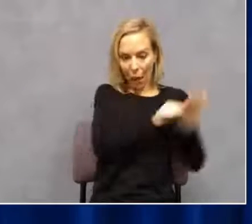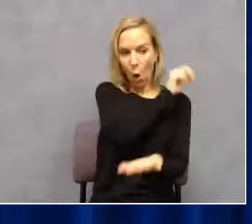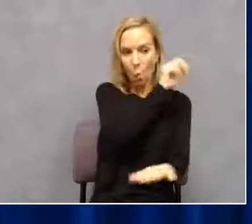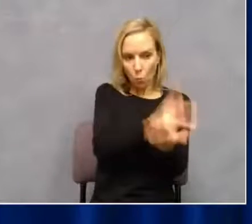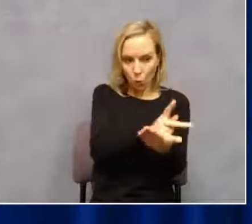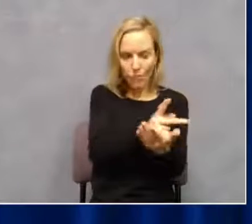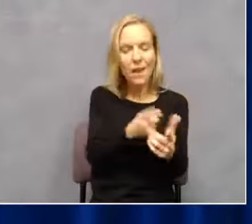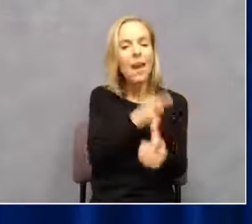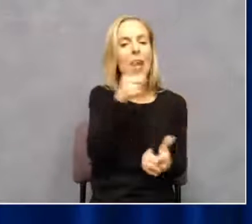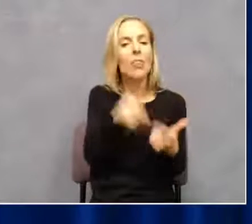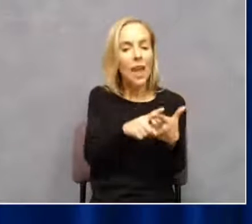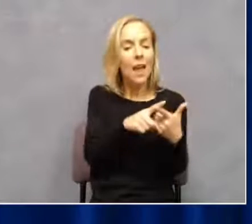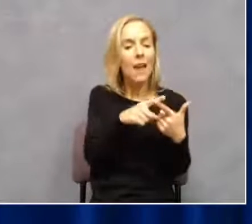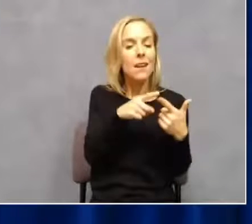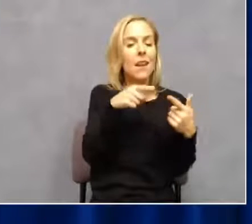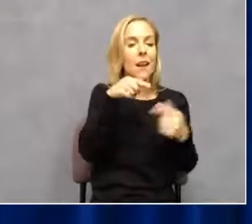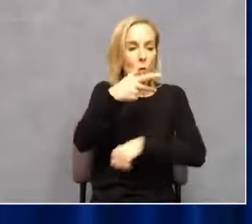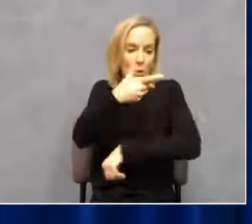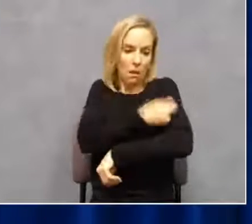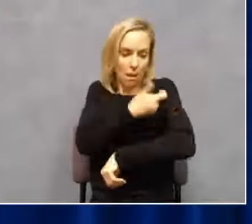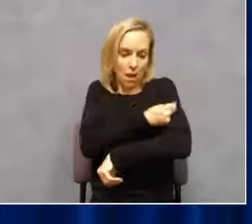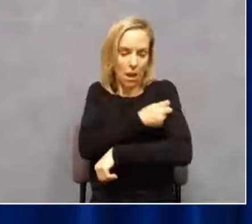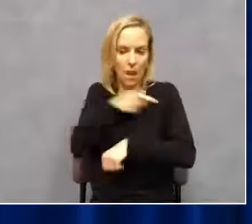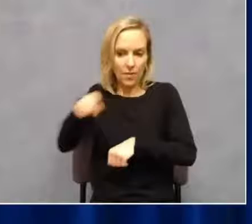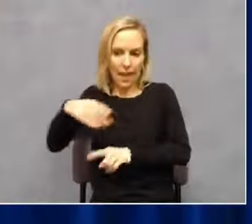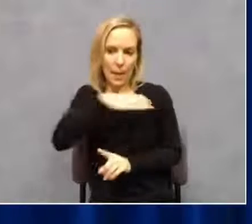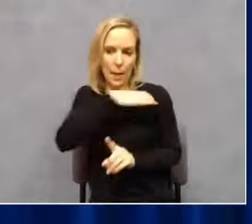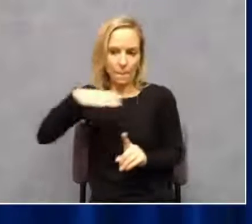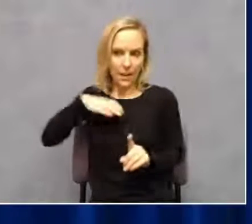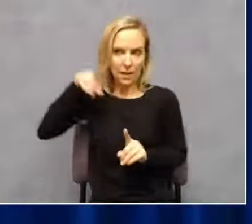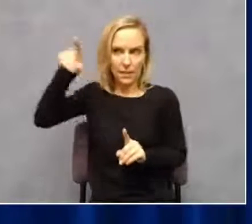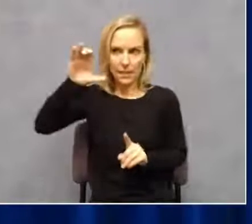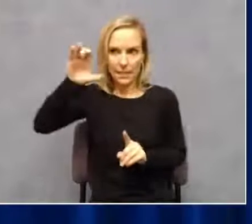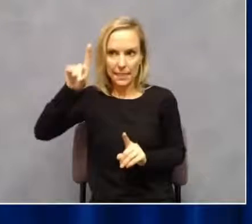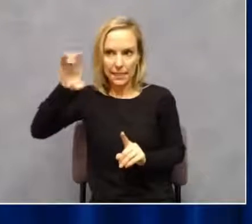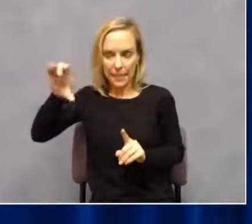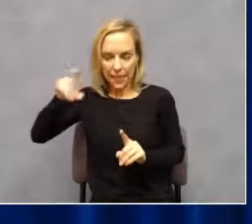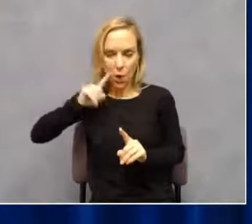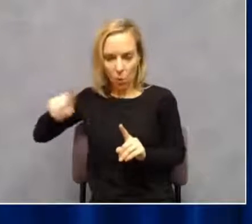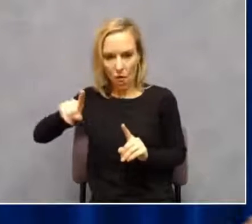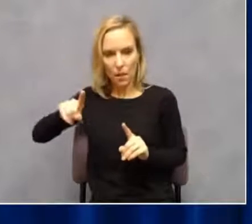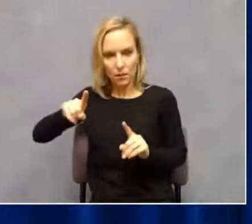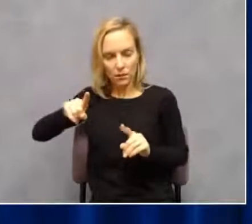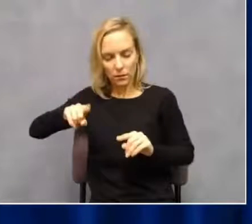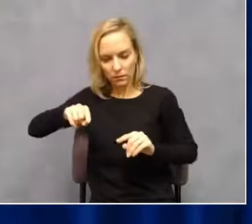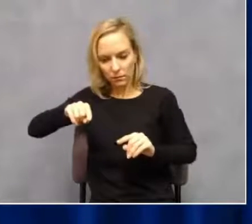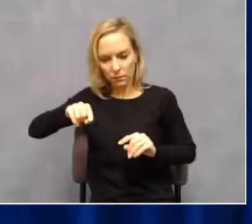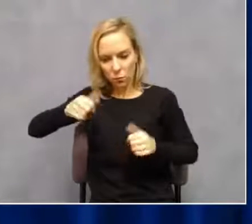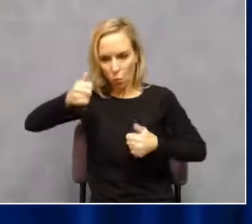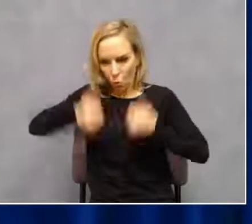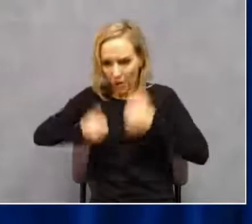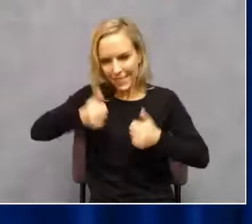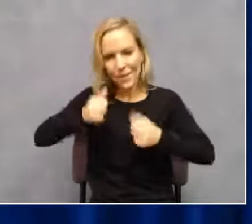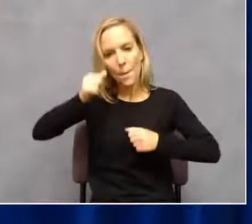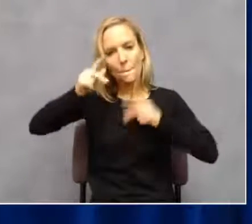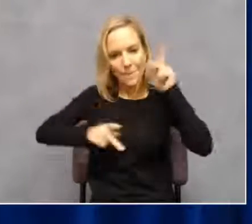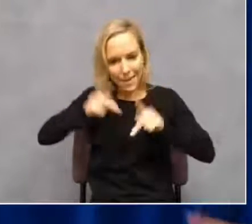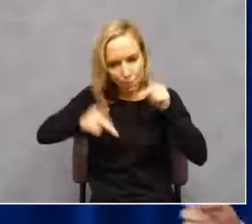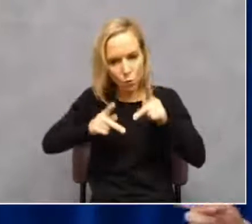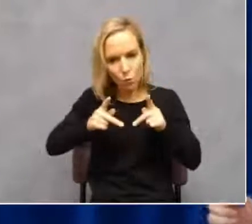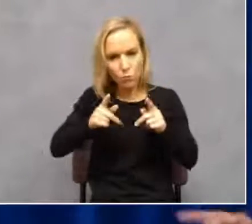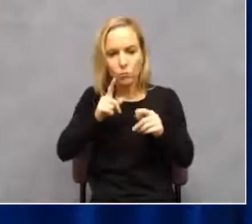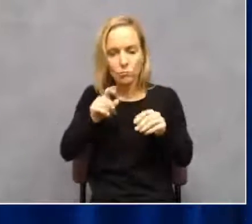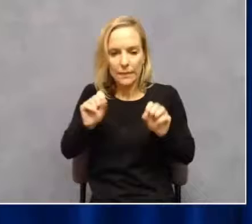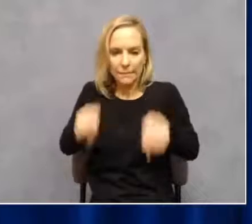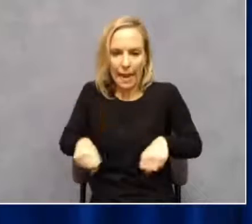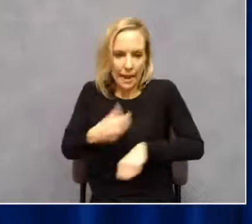advisory committee on immunization practices at the CDC, who will recommend which people are the right folks to get each vaccine, and